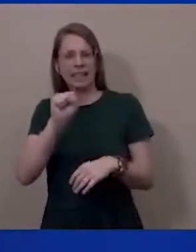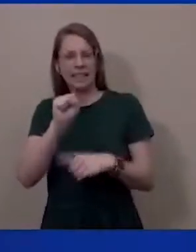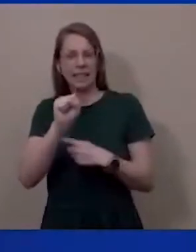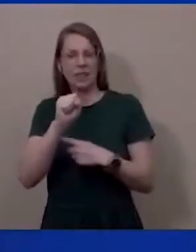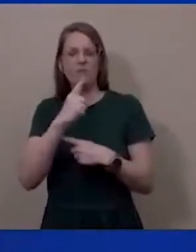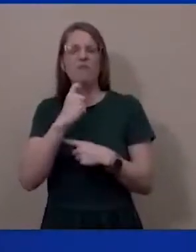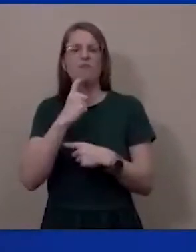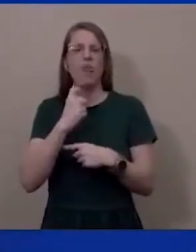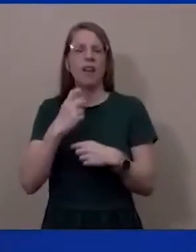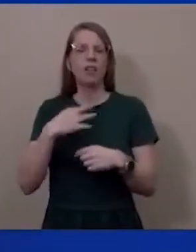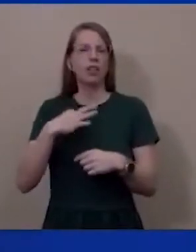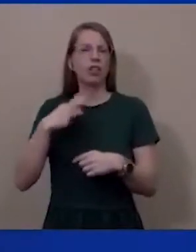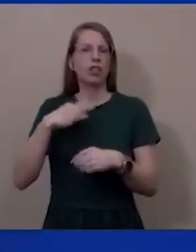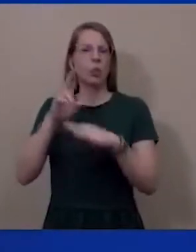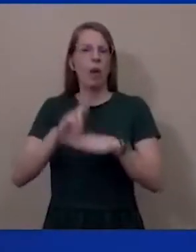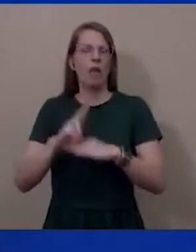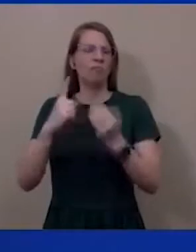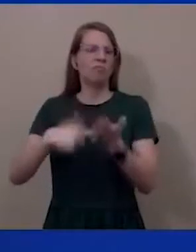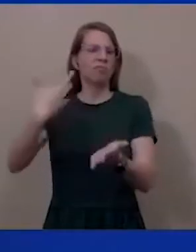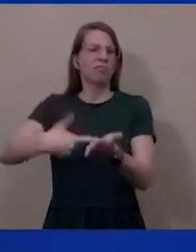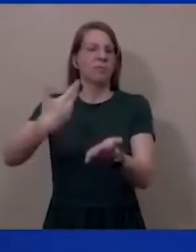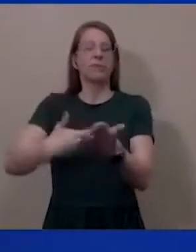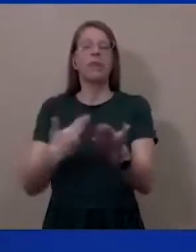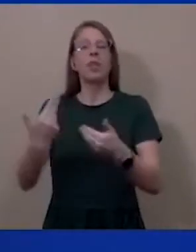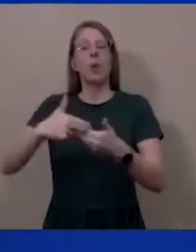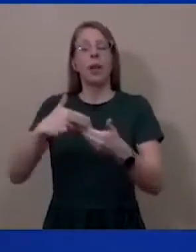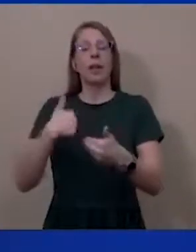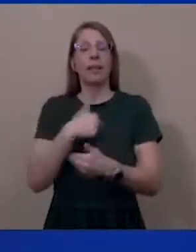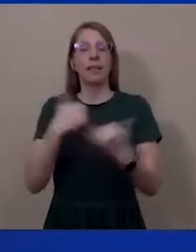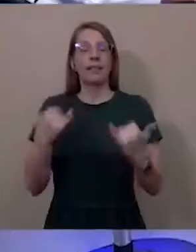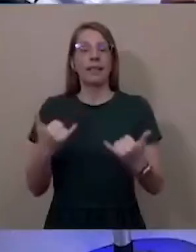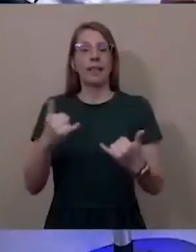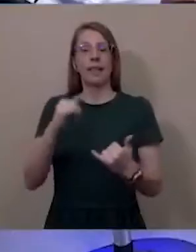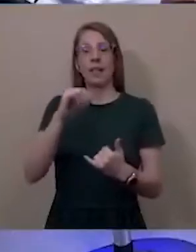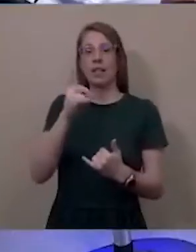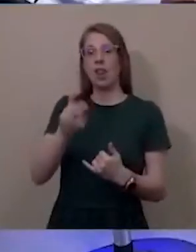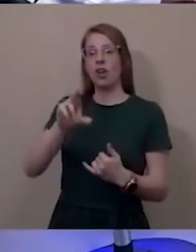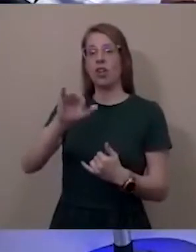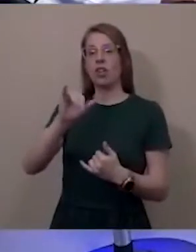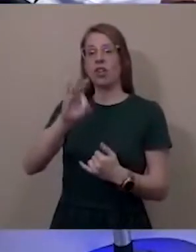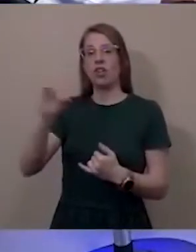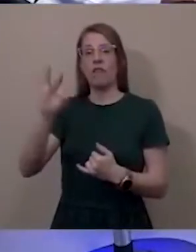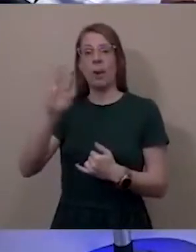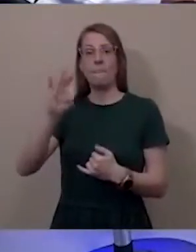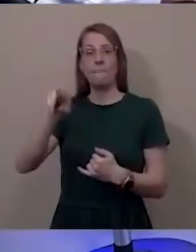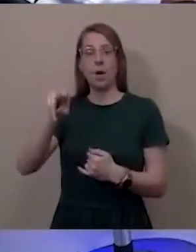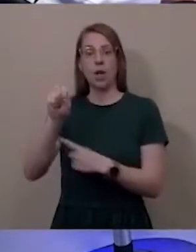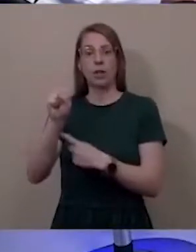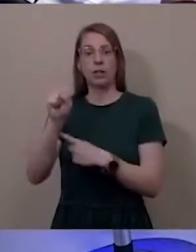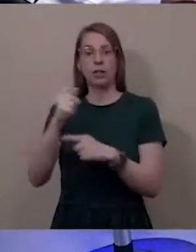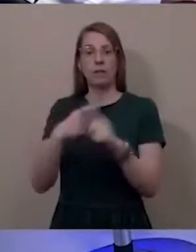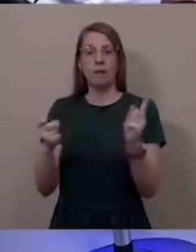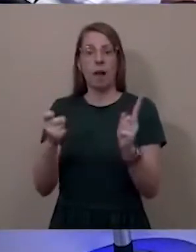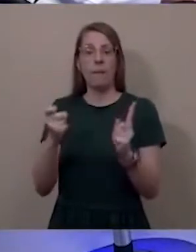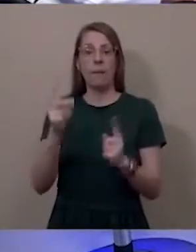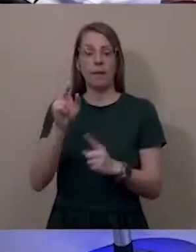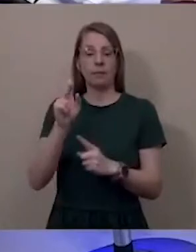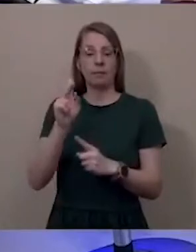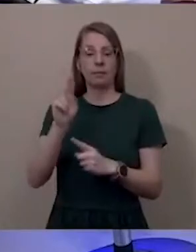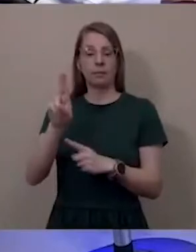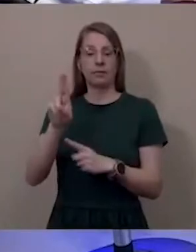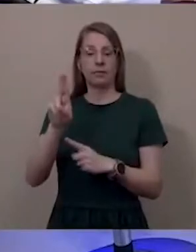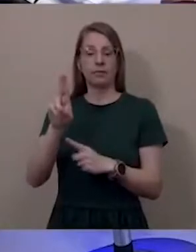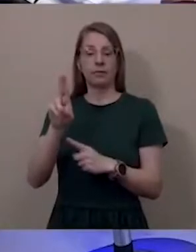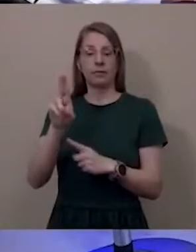time to time. So joining us in the studio today is Dr. Jeff Burns, a co-director of the KU Alzheimer's Disease Center. He's got big news